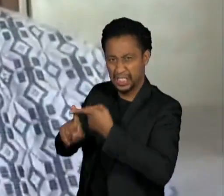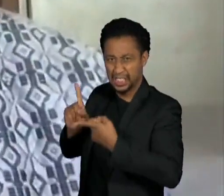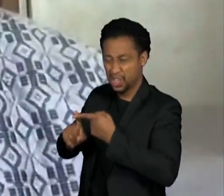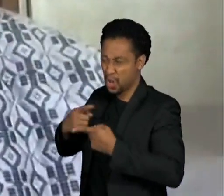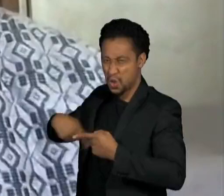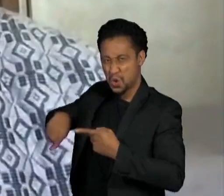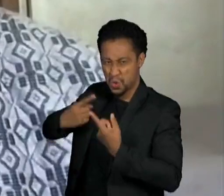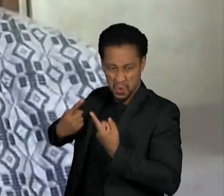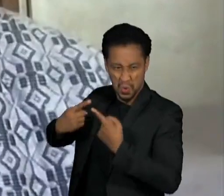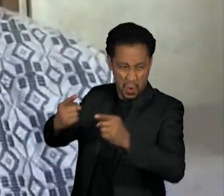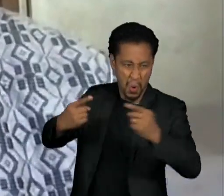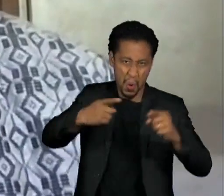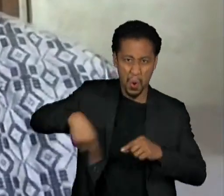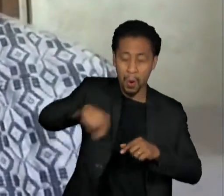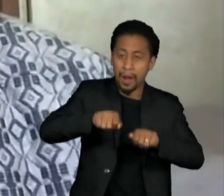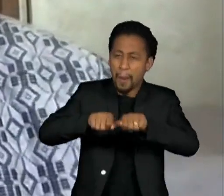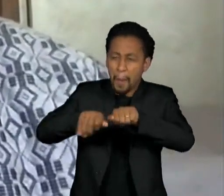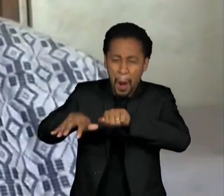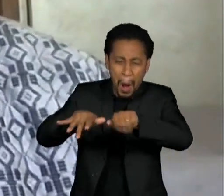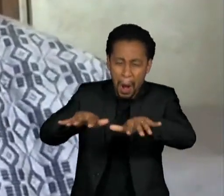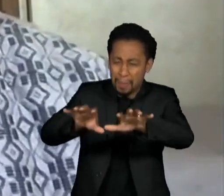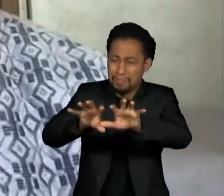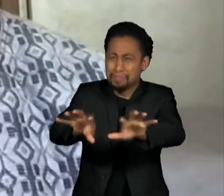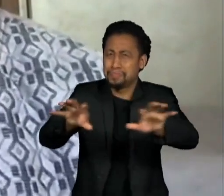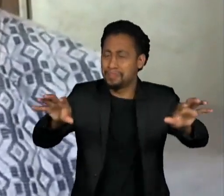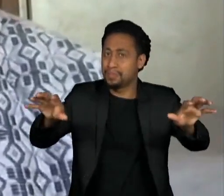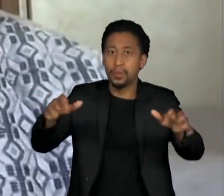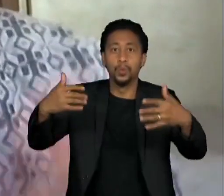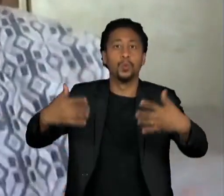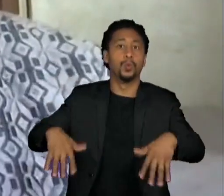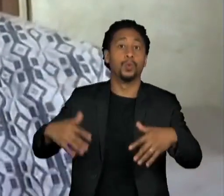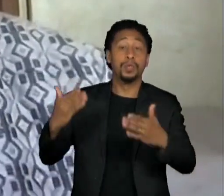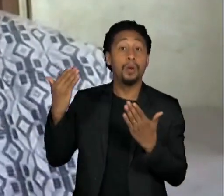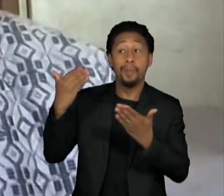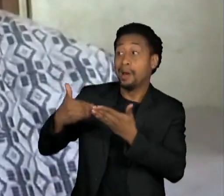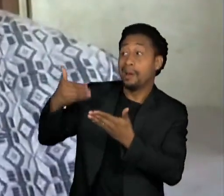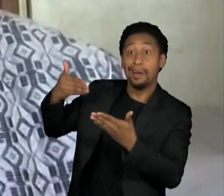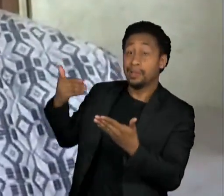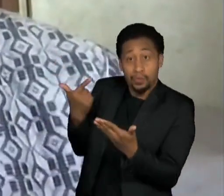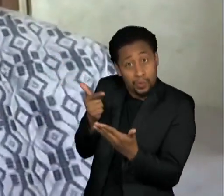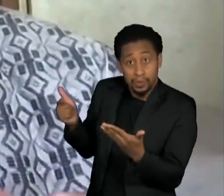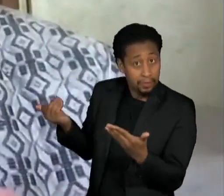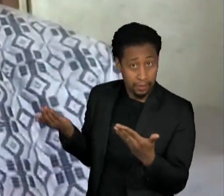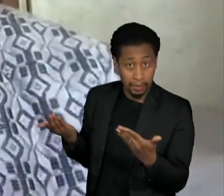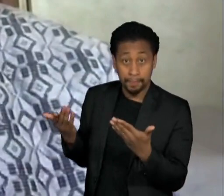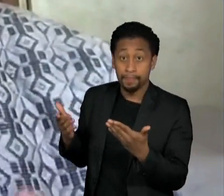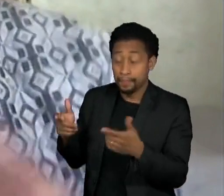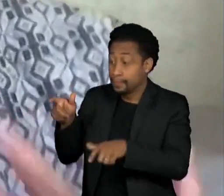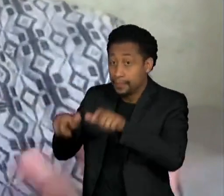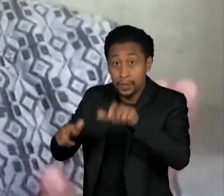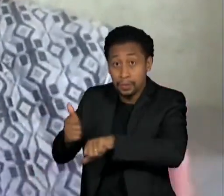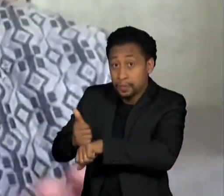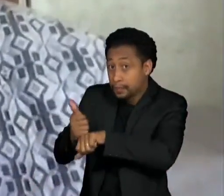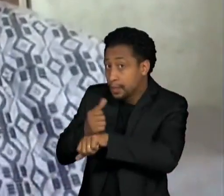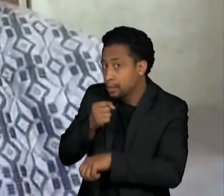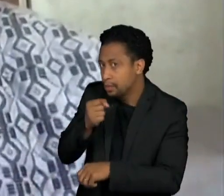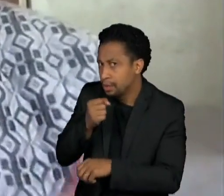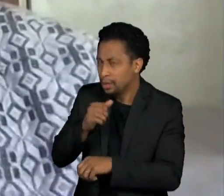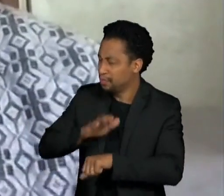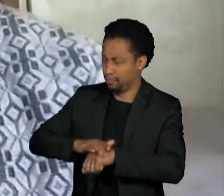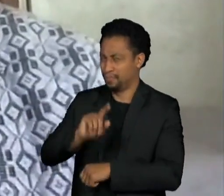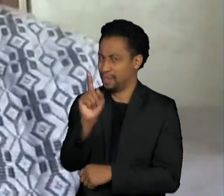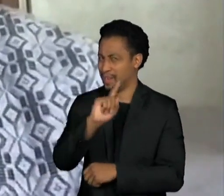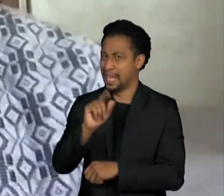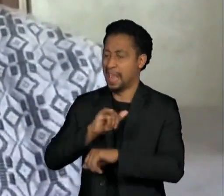get amplification that you would never have been able to do. Journalists, news organizations don't do this. We can't